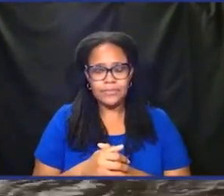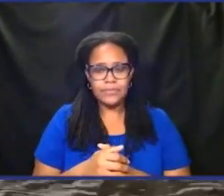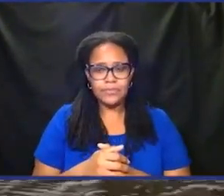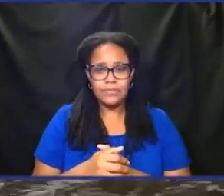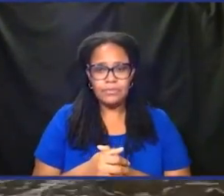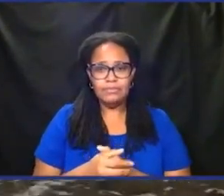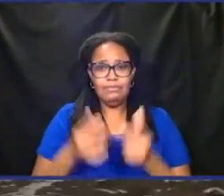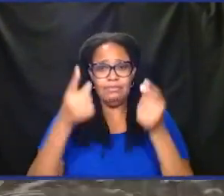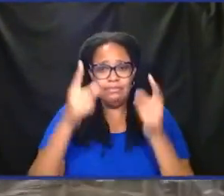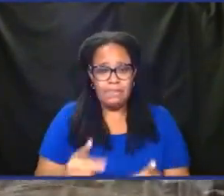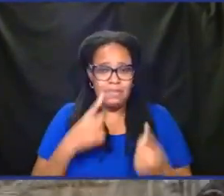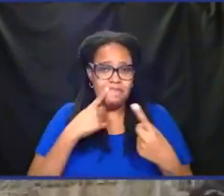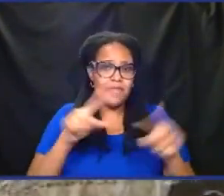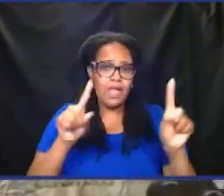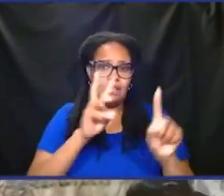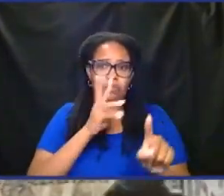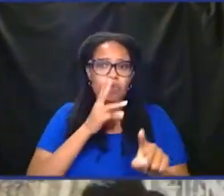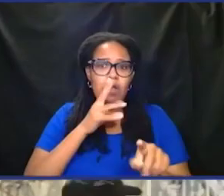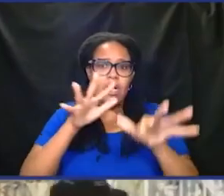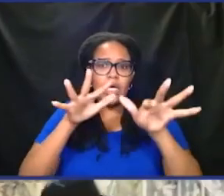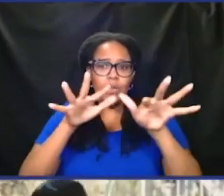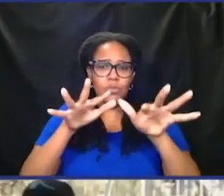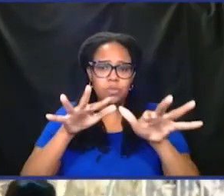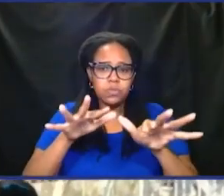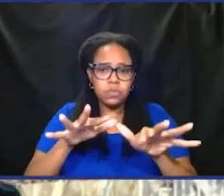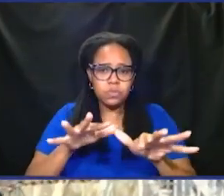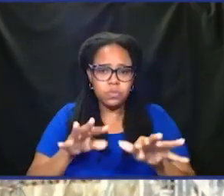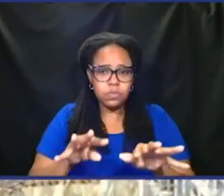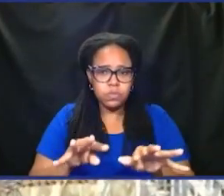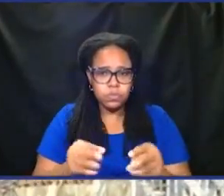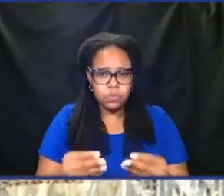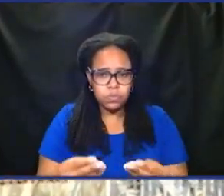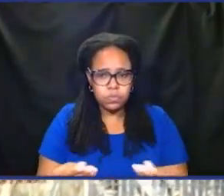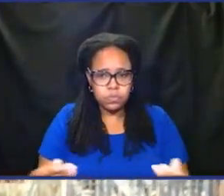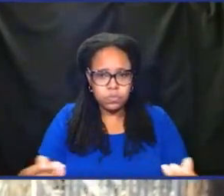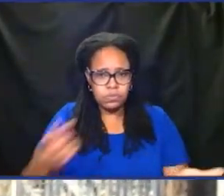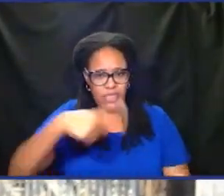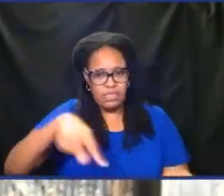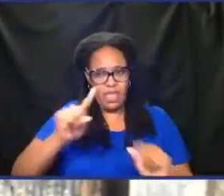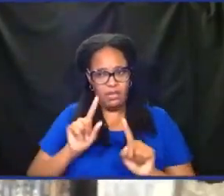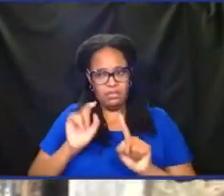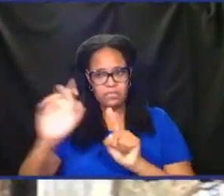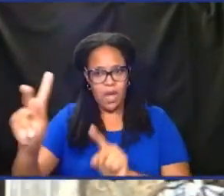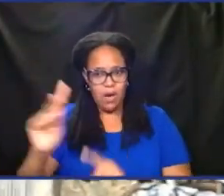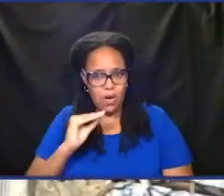The water subsided and they went back to what was left of their houses.